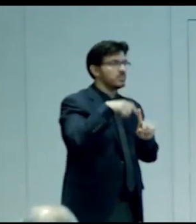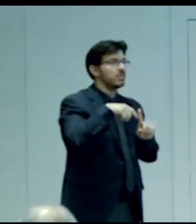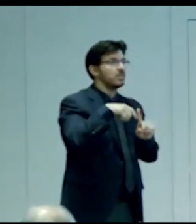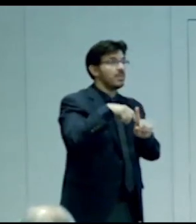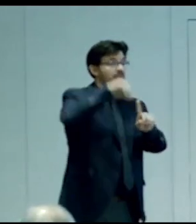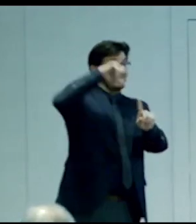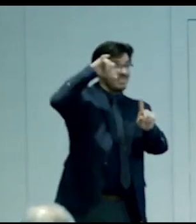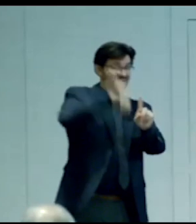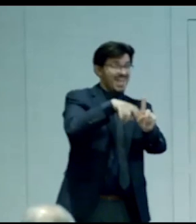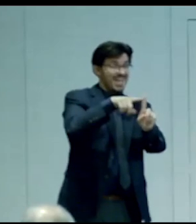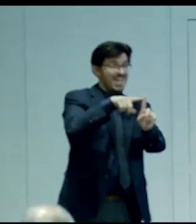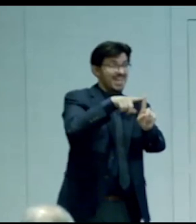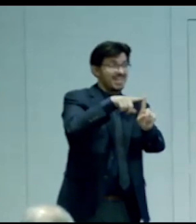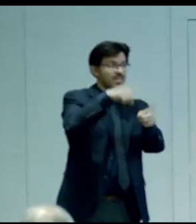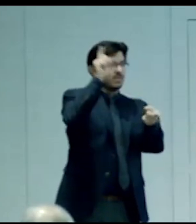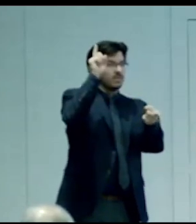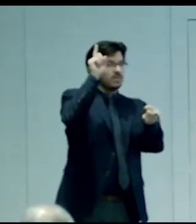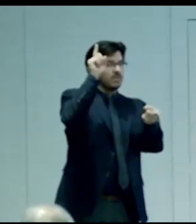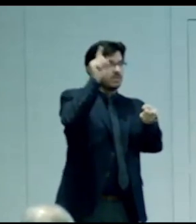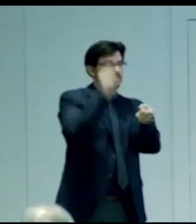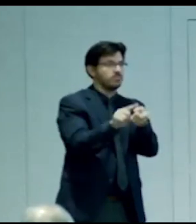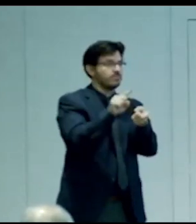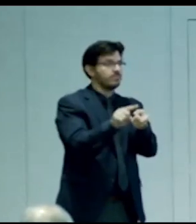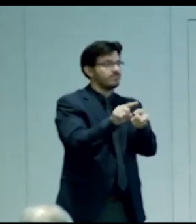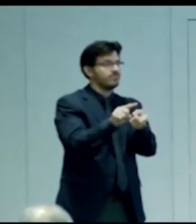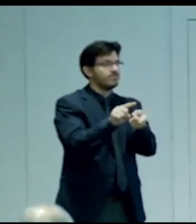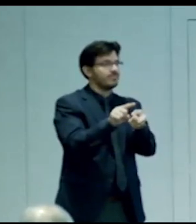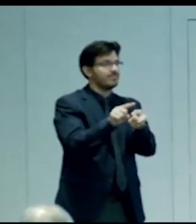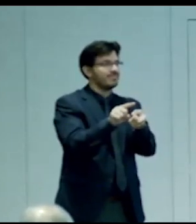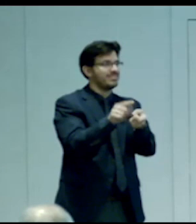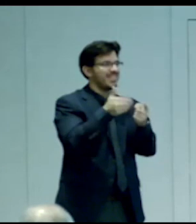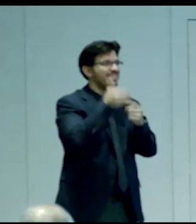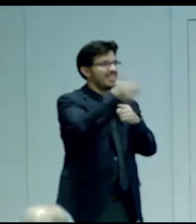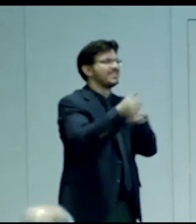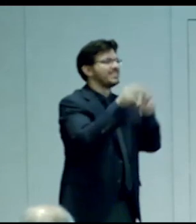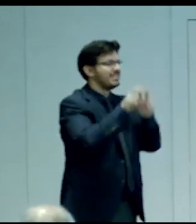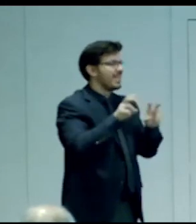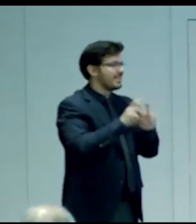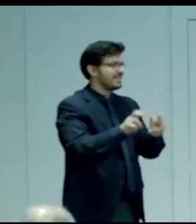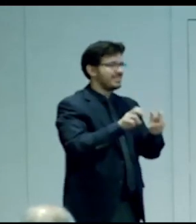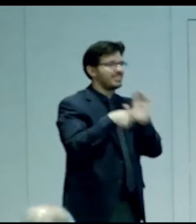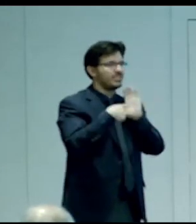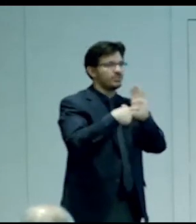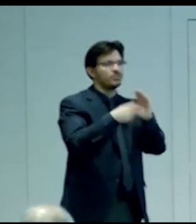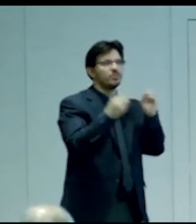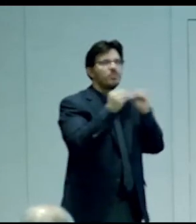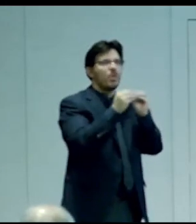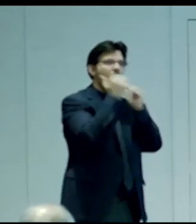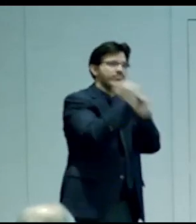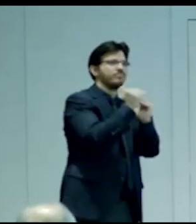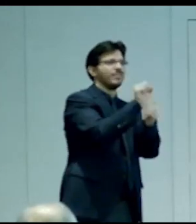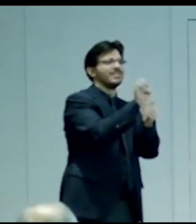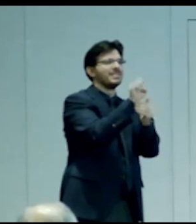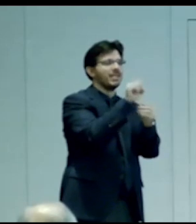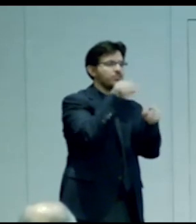That effect was reduced now in this next analysis using the more restricted SES